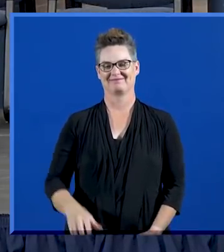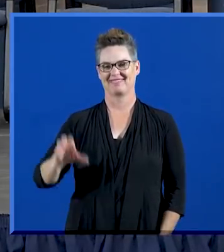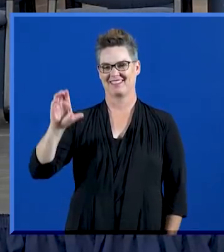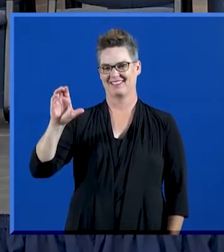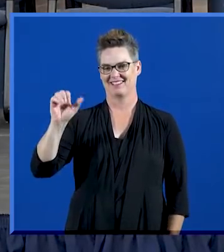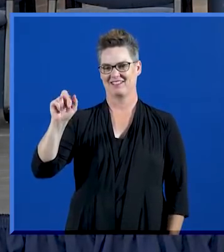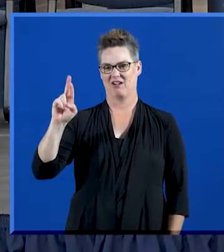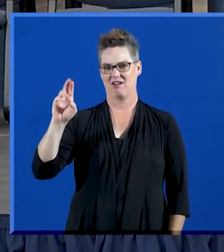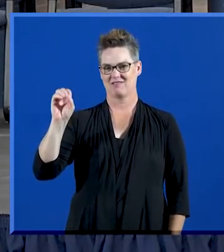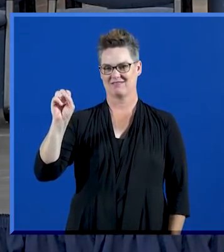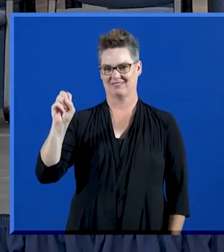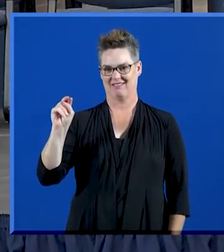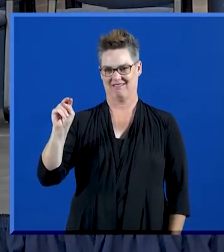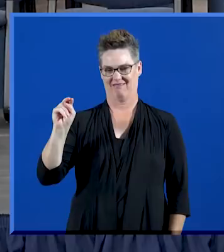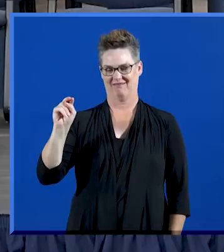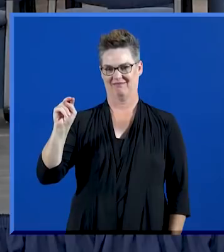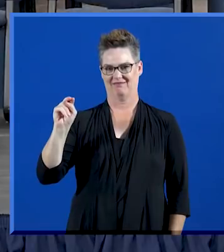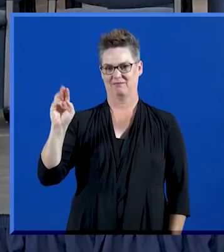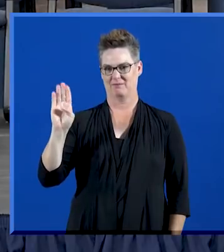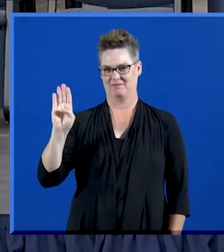Carson Blatnick.